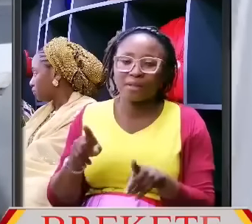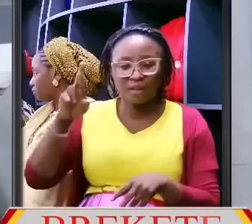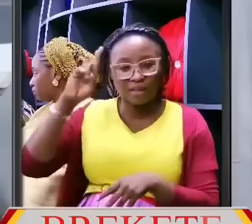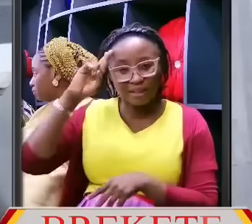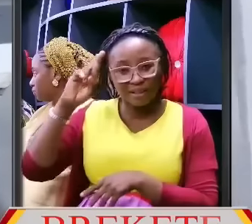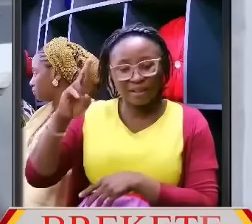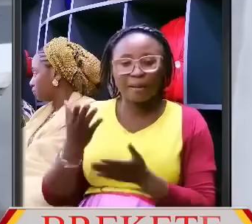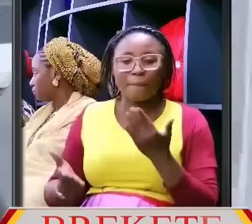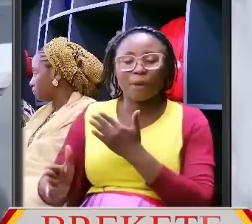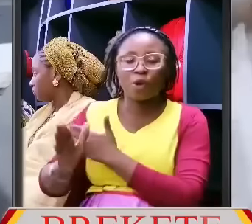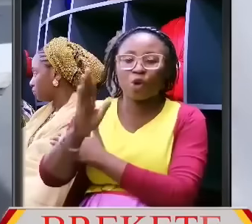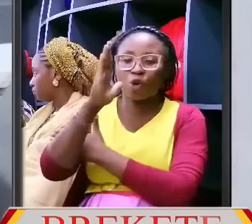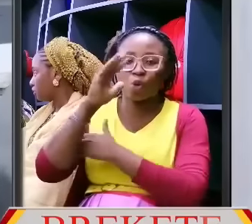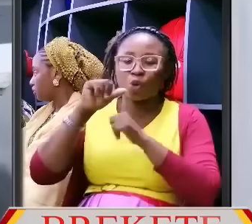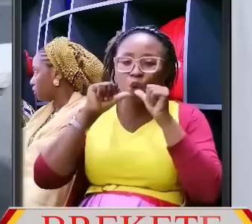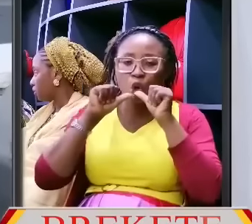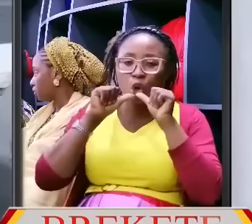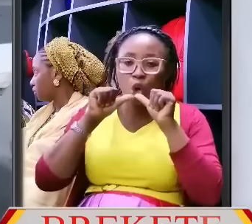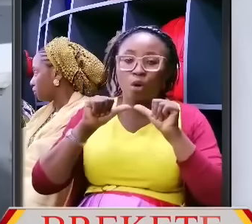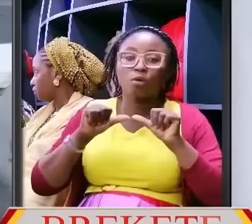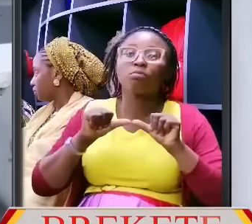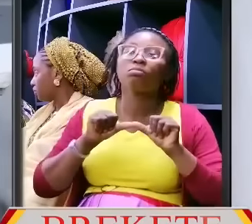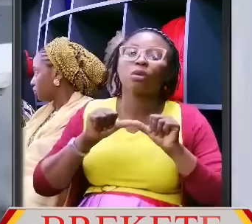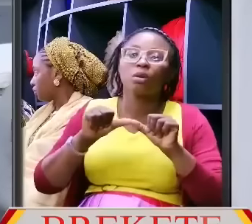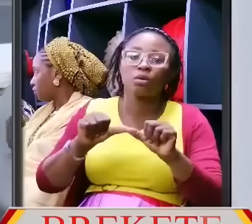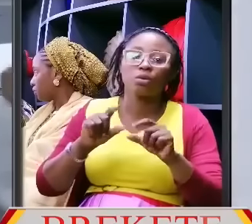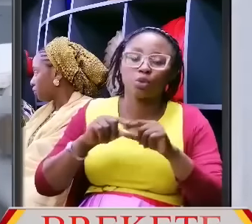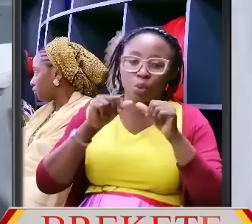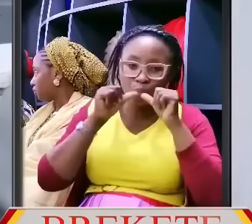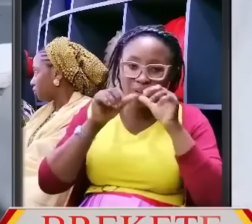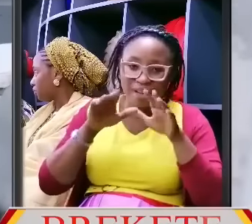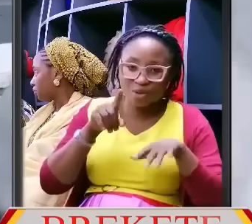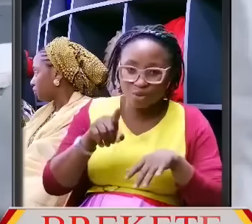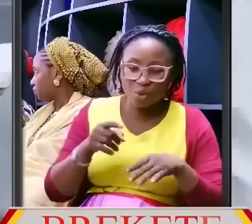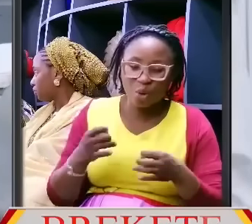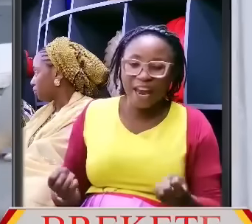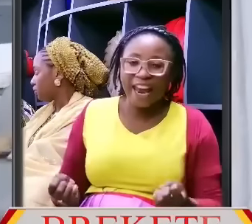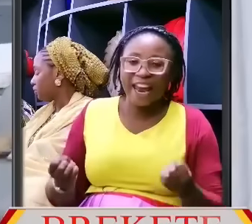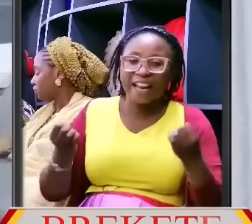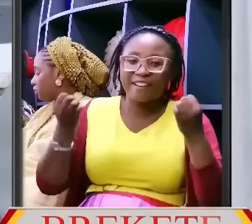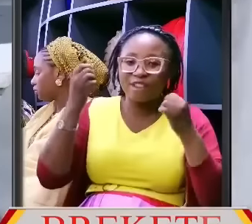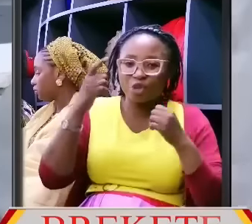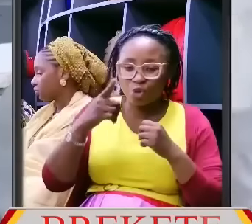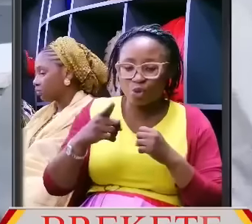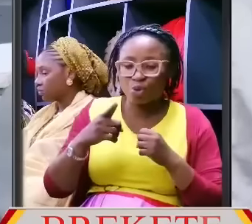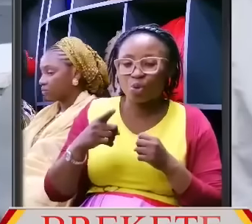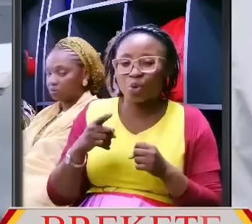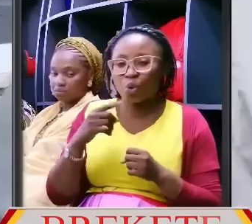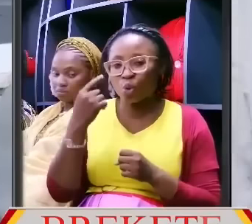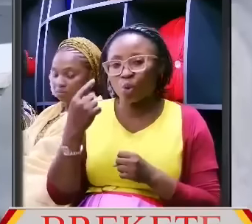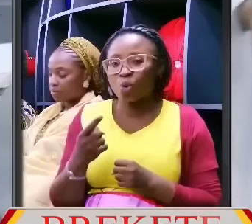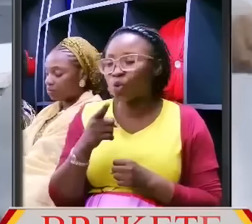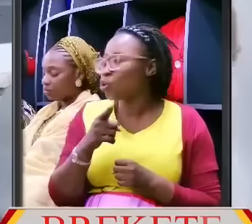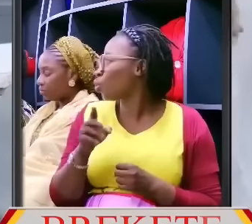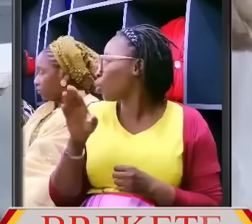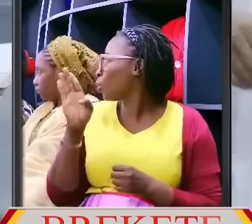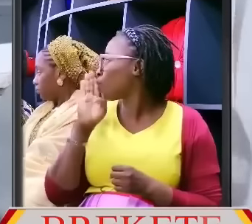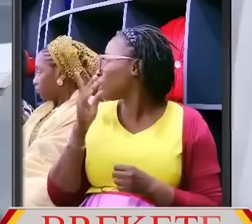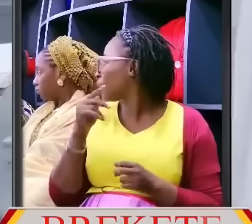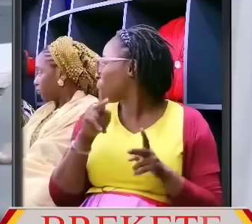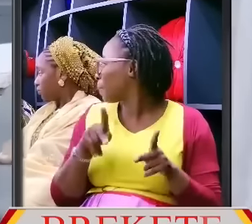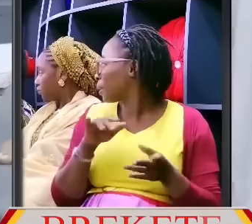Sir, may God continue to bless you, sir. Amen. May God continue to elevate you, sir. Amen. Now only you be the